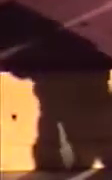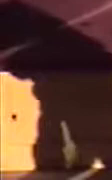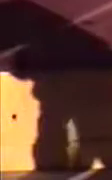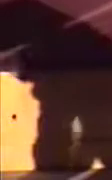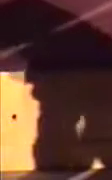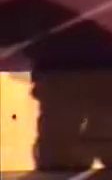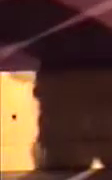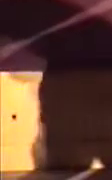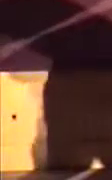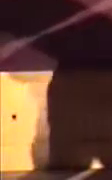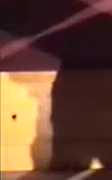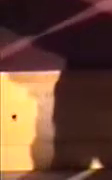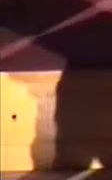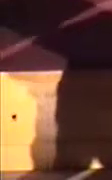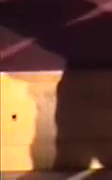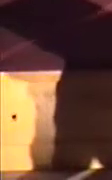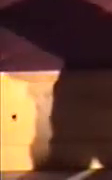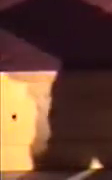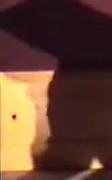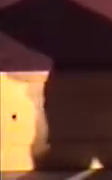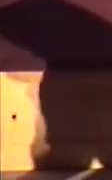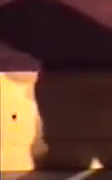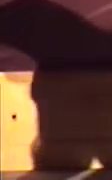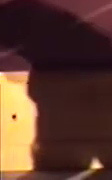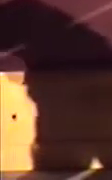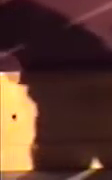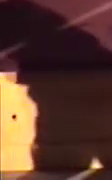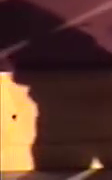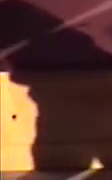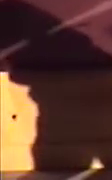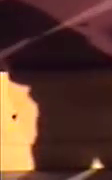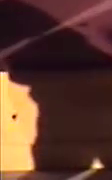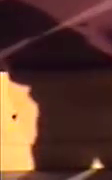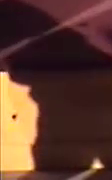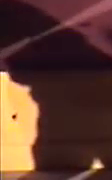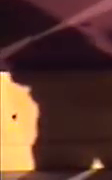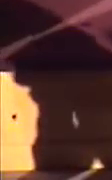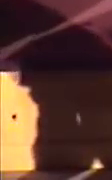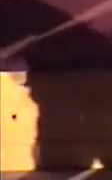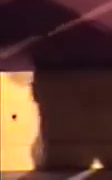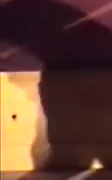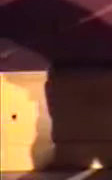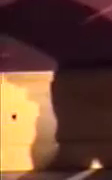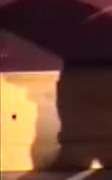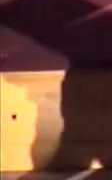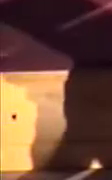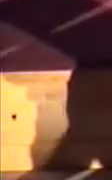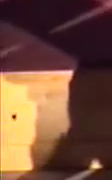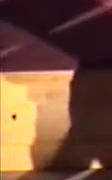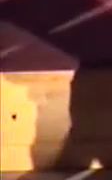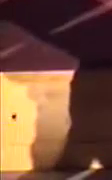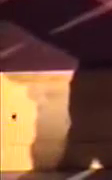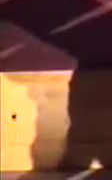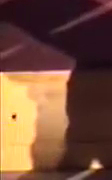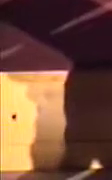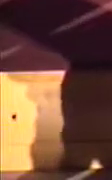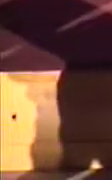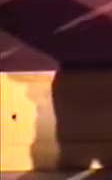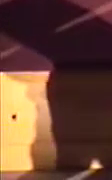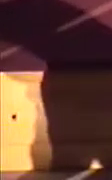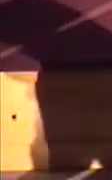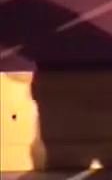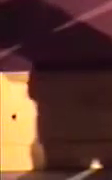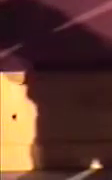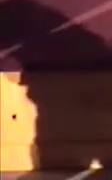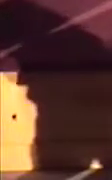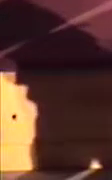your providence. We know that you're in ultimate control. God, thank you for giving us the freedom to choose to walk